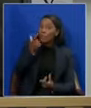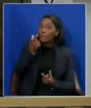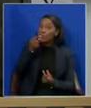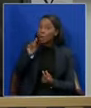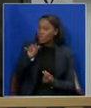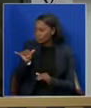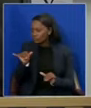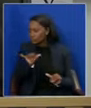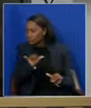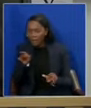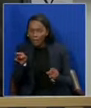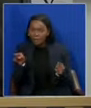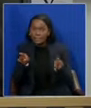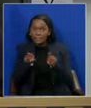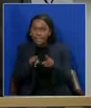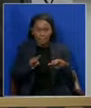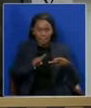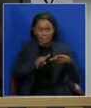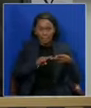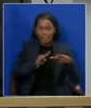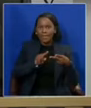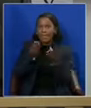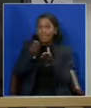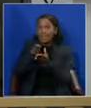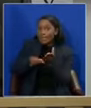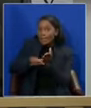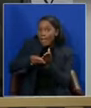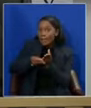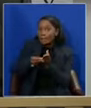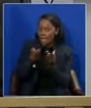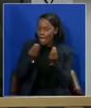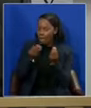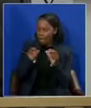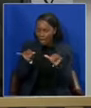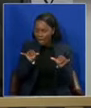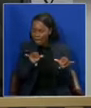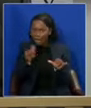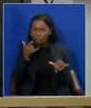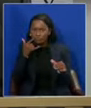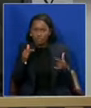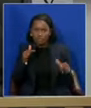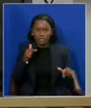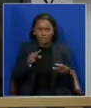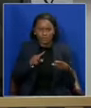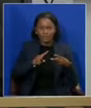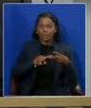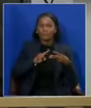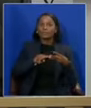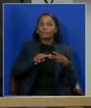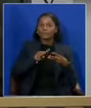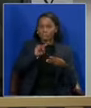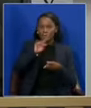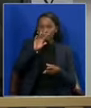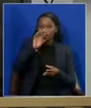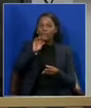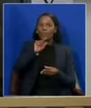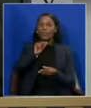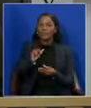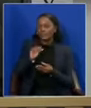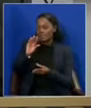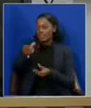of charges. That's how you do the docket audit. And docket audit, sometimes you couple it with docket